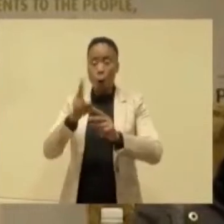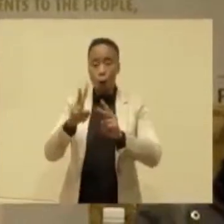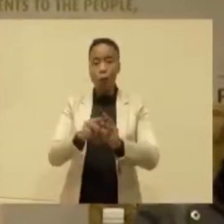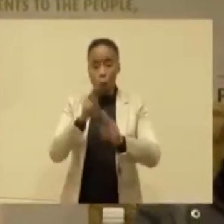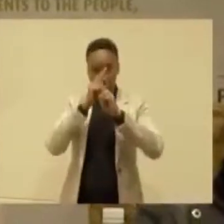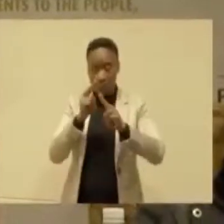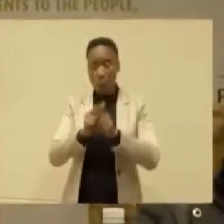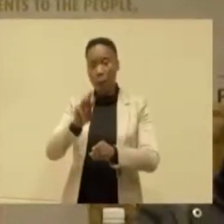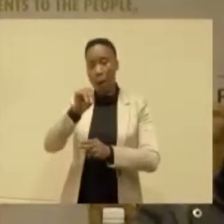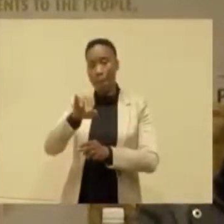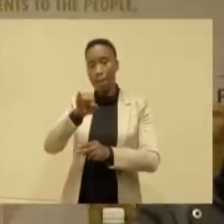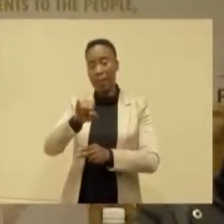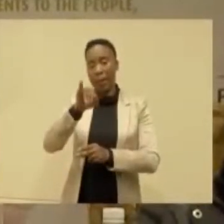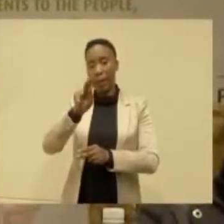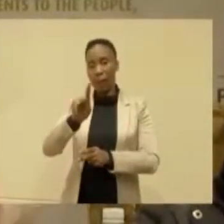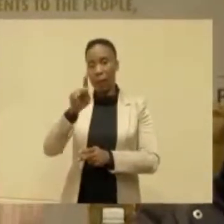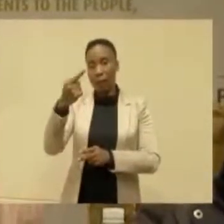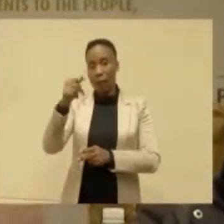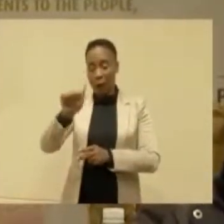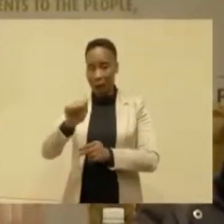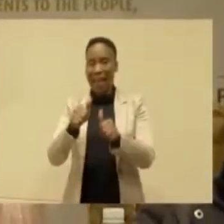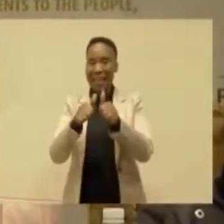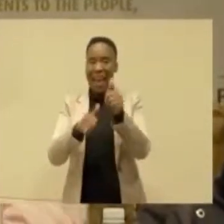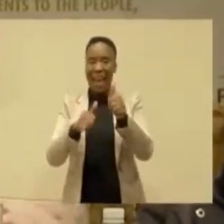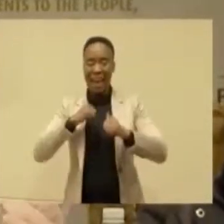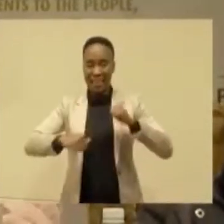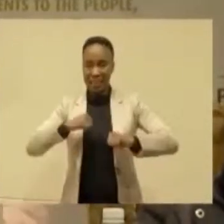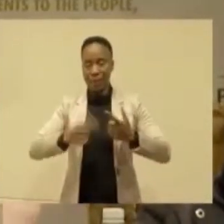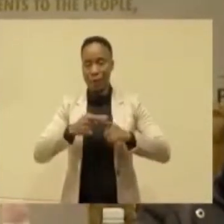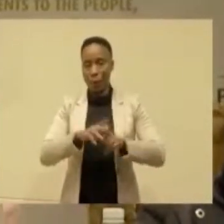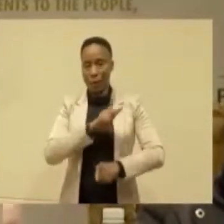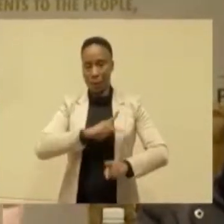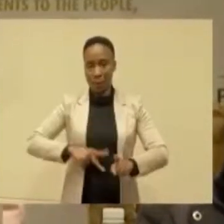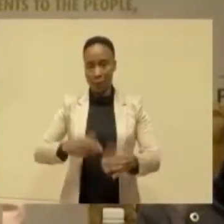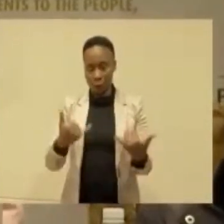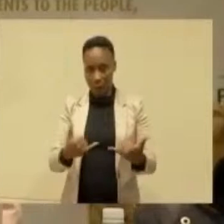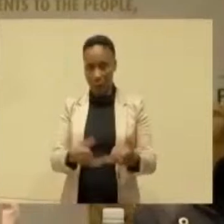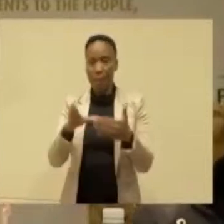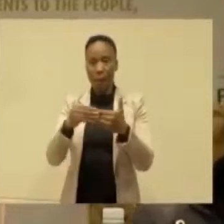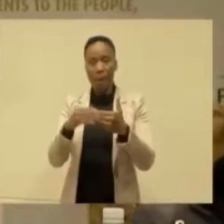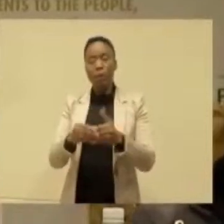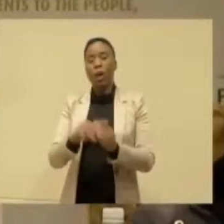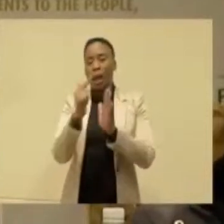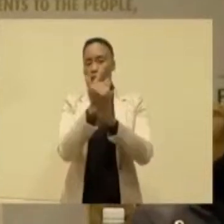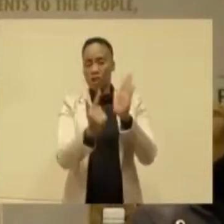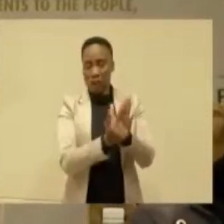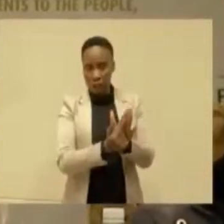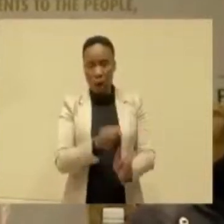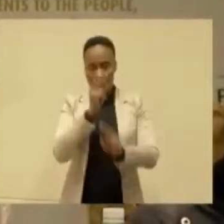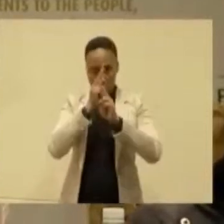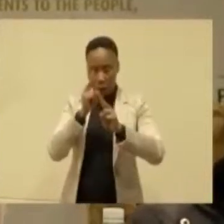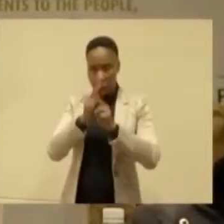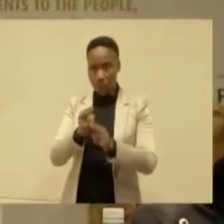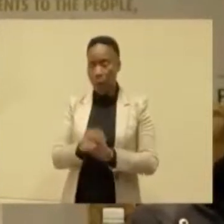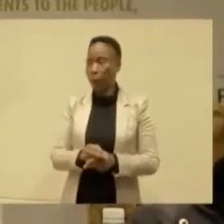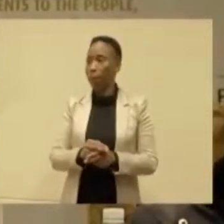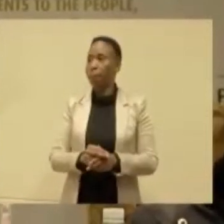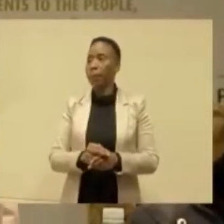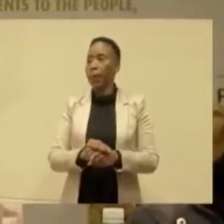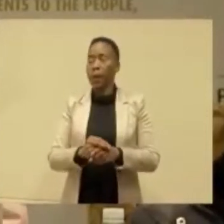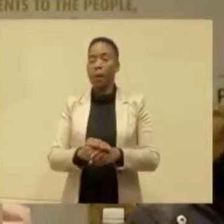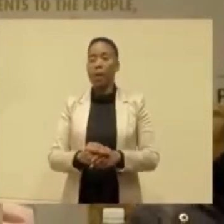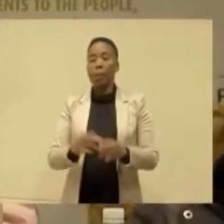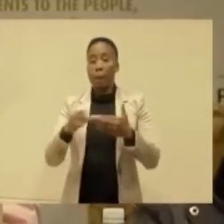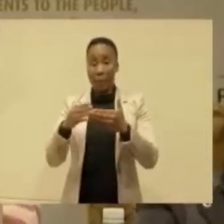mija that will be acting for the premier today members of the legislature honorable bartlett member of the